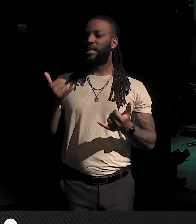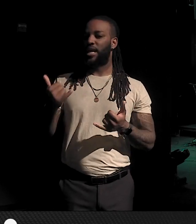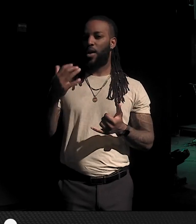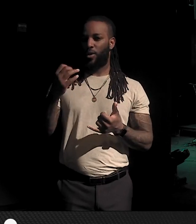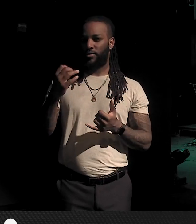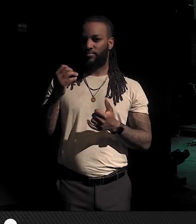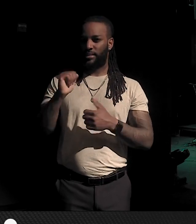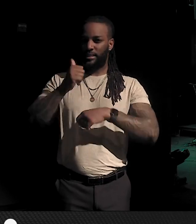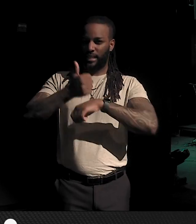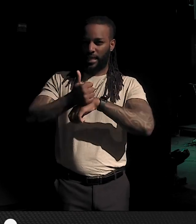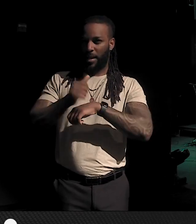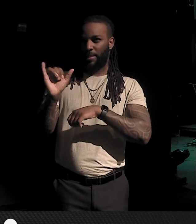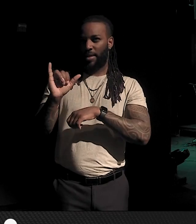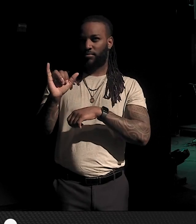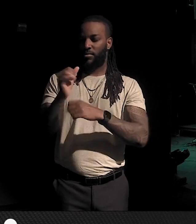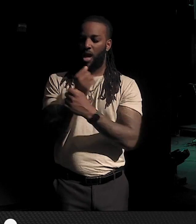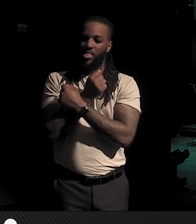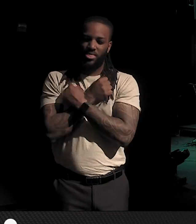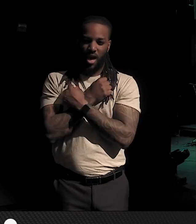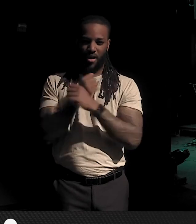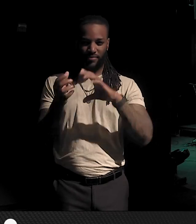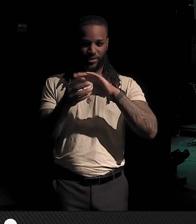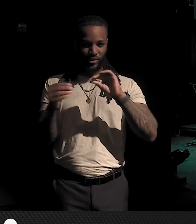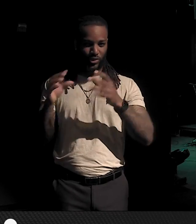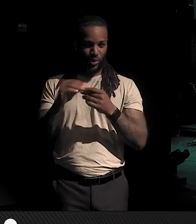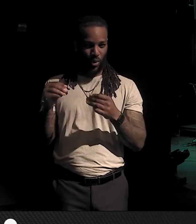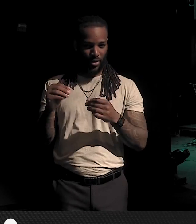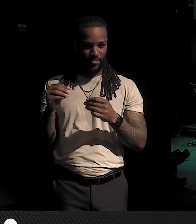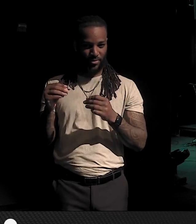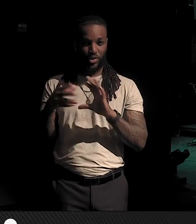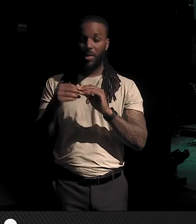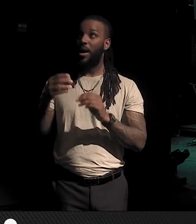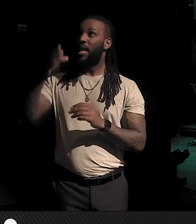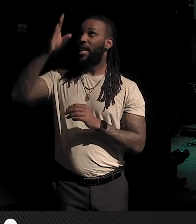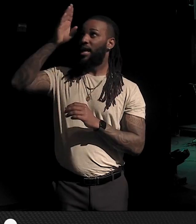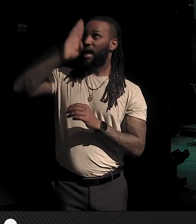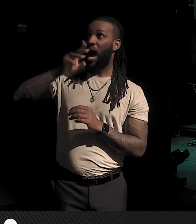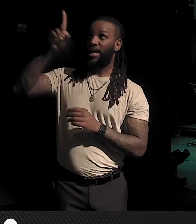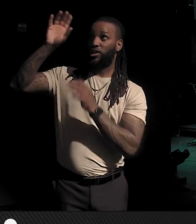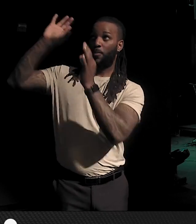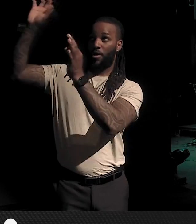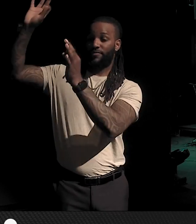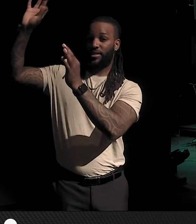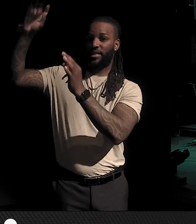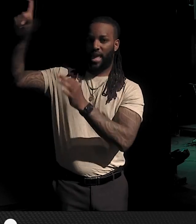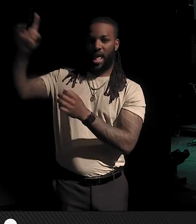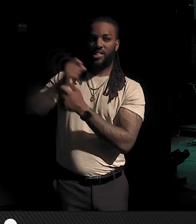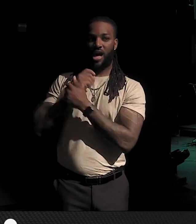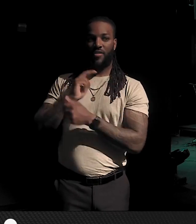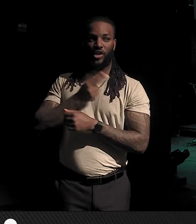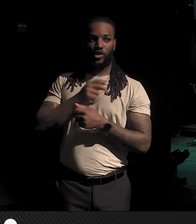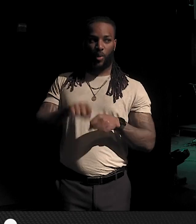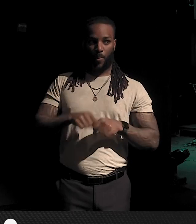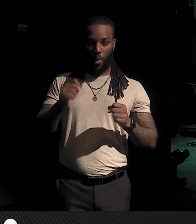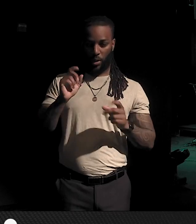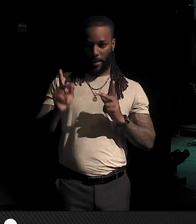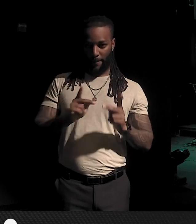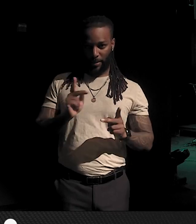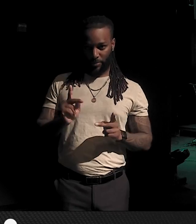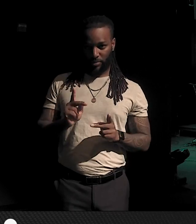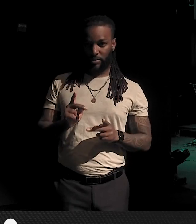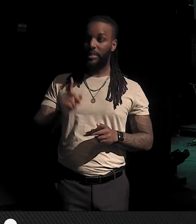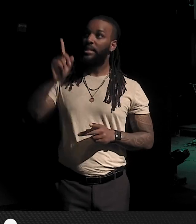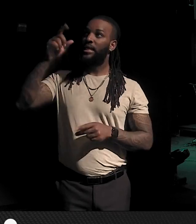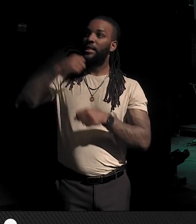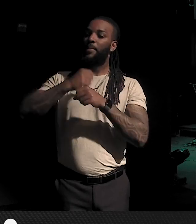frame it as a love story. It's a story about a perfect God who loves a broken people and who is covenanted. He has